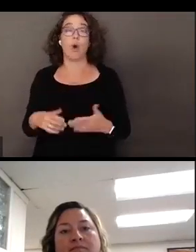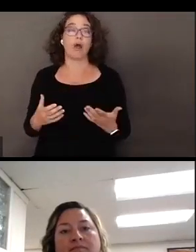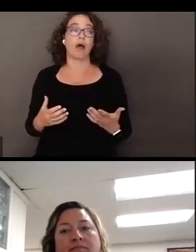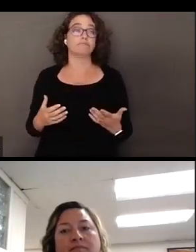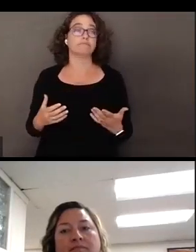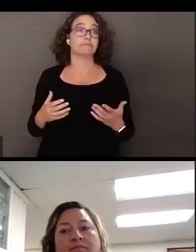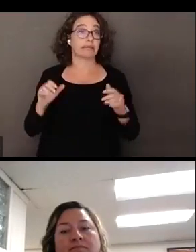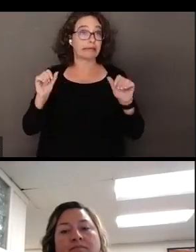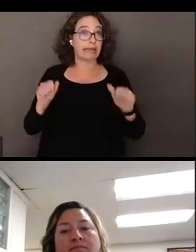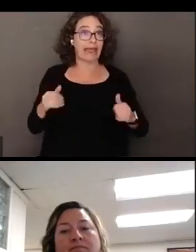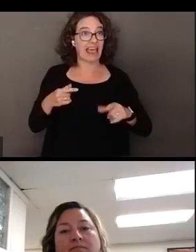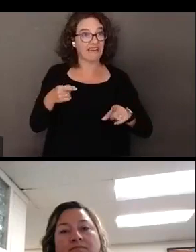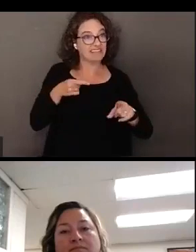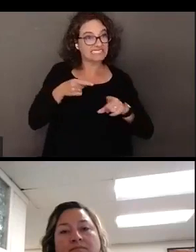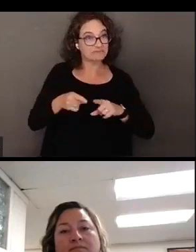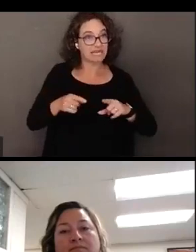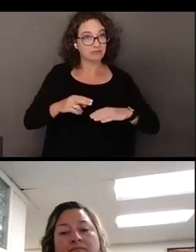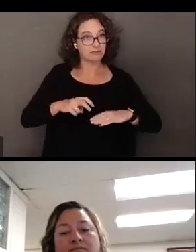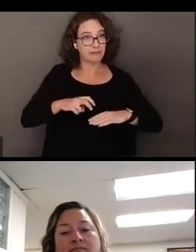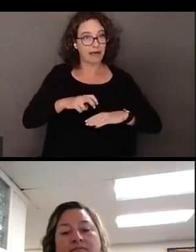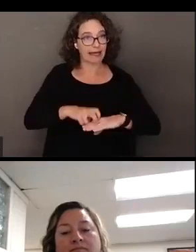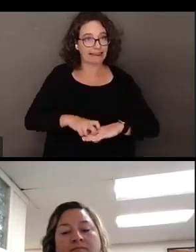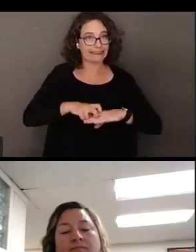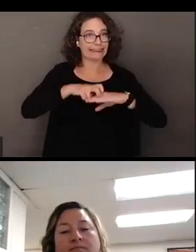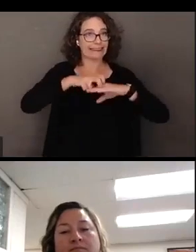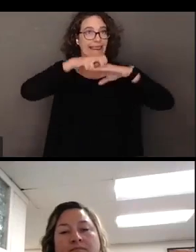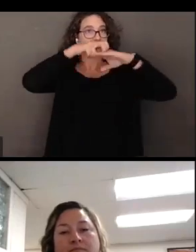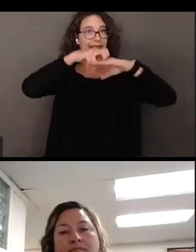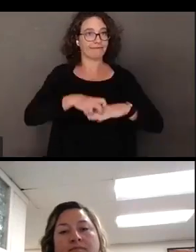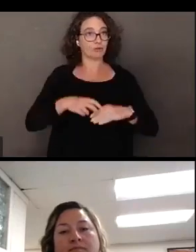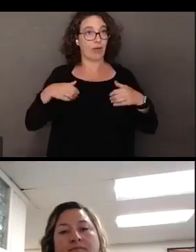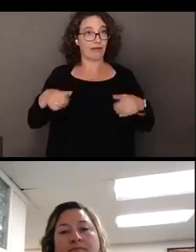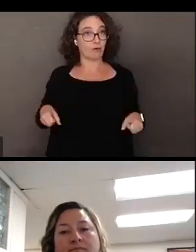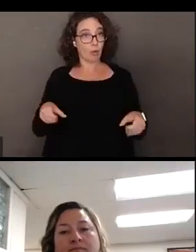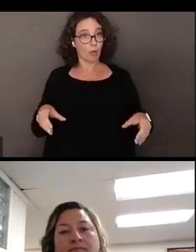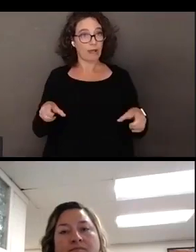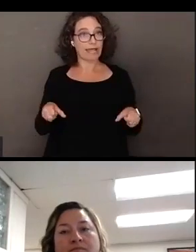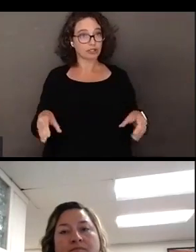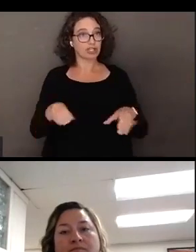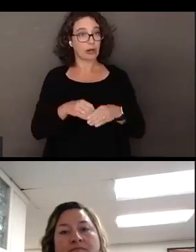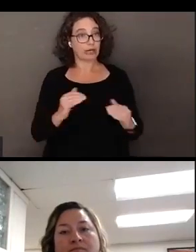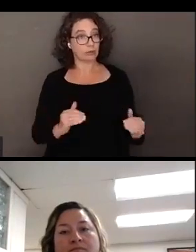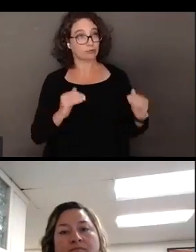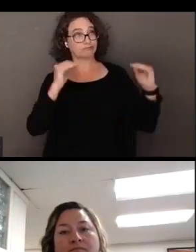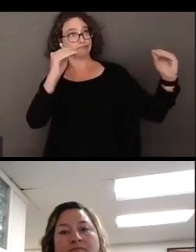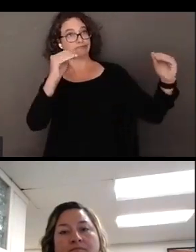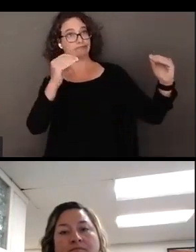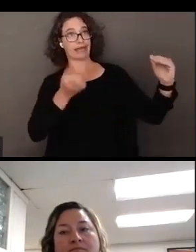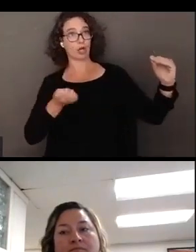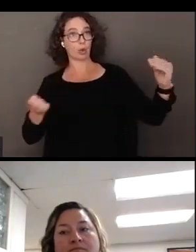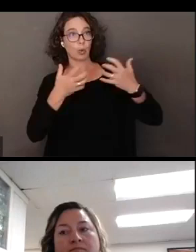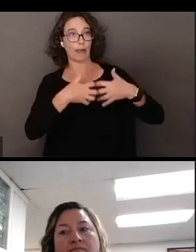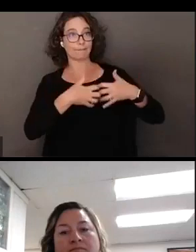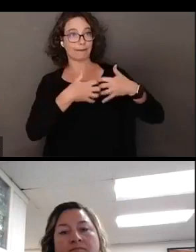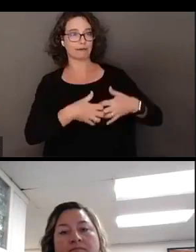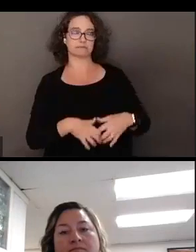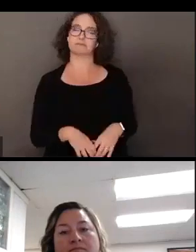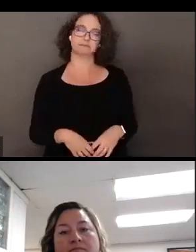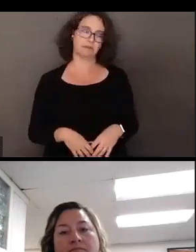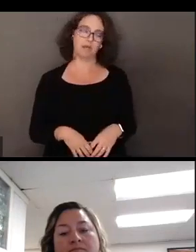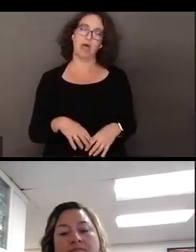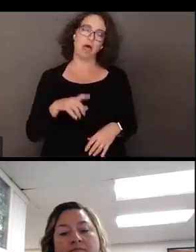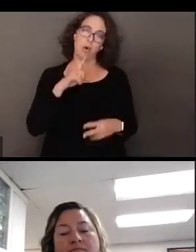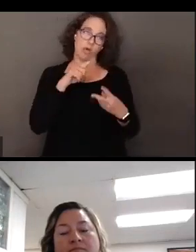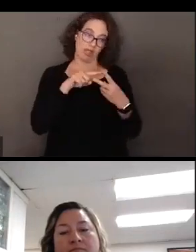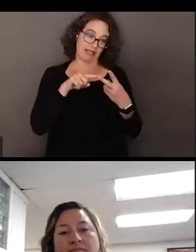a wheelchair or get from a wheelchair up into a combine or other high profile equipment. So they do a fantastic job. And as